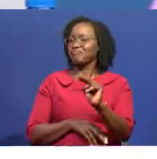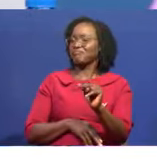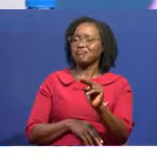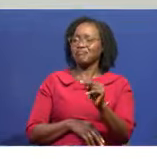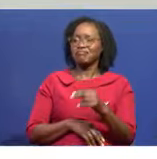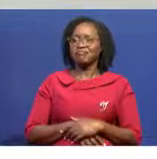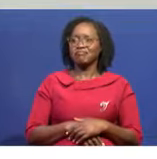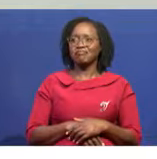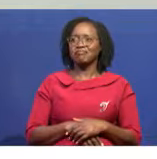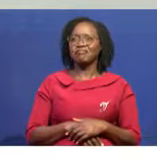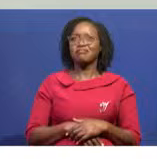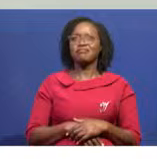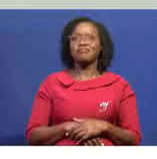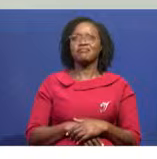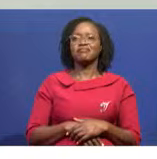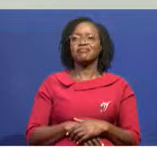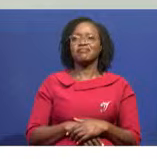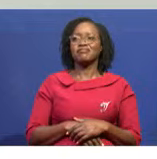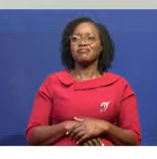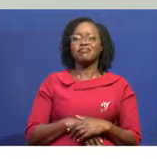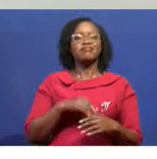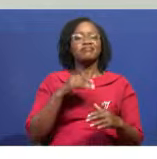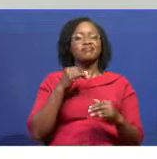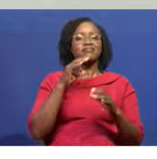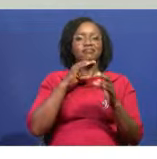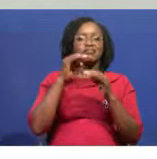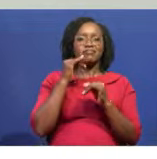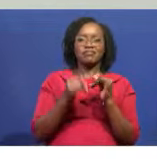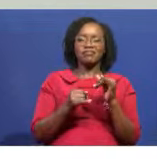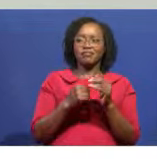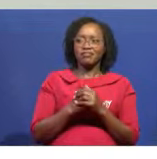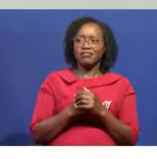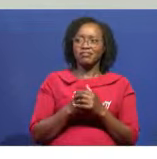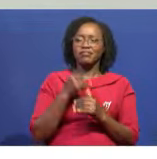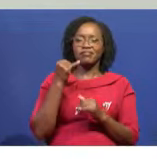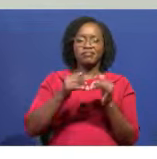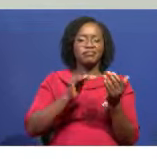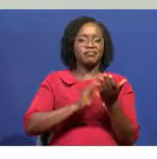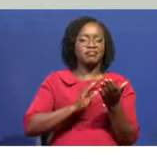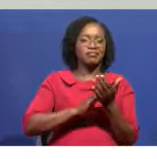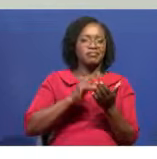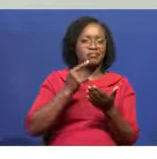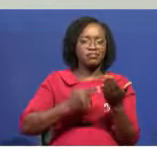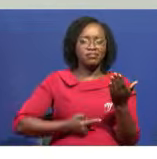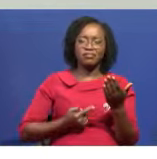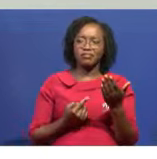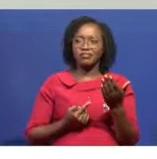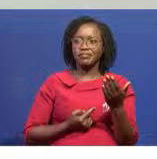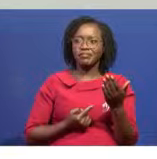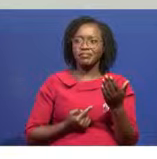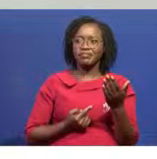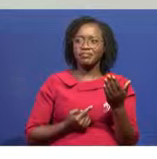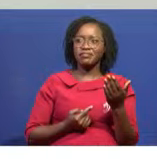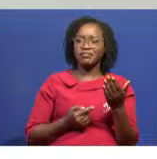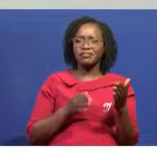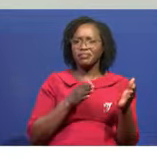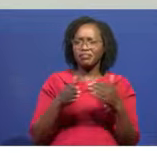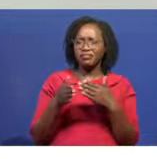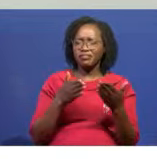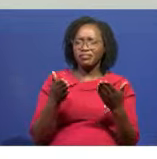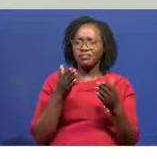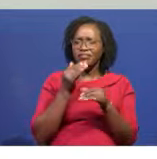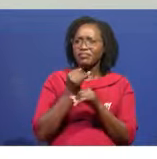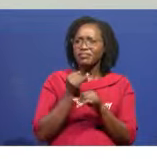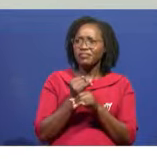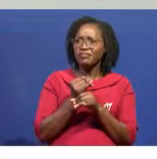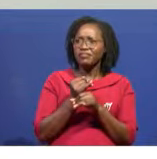Okay, maybe given that we are entering the final leg of our conversation, now give us your final remarks. And in terms of, is there an opportunity, a job